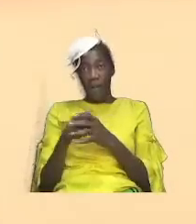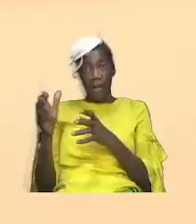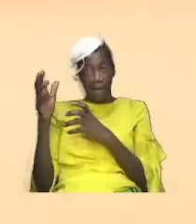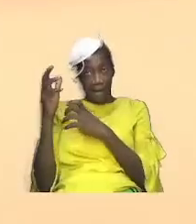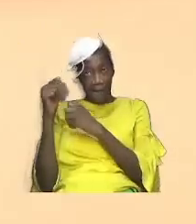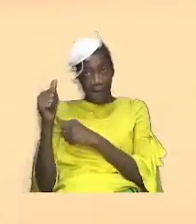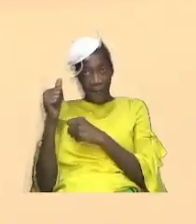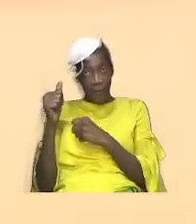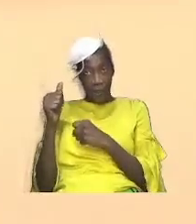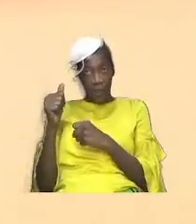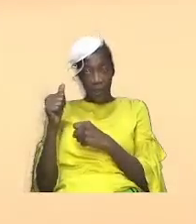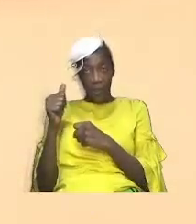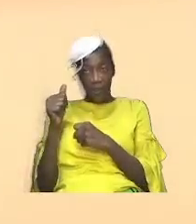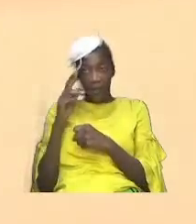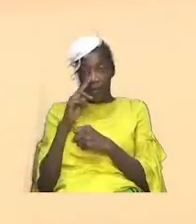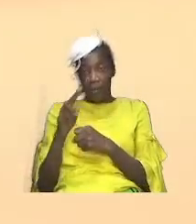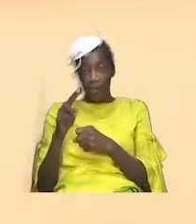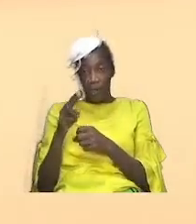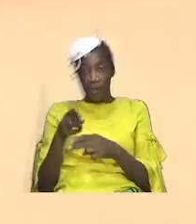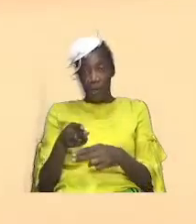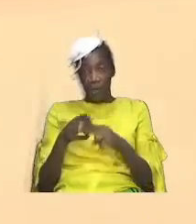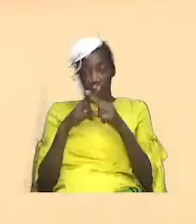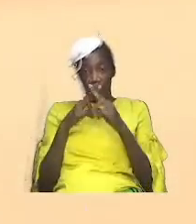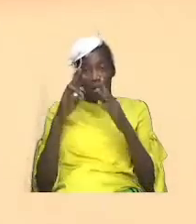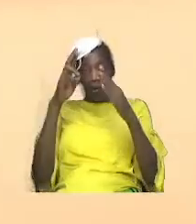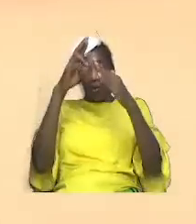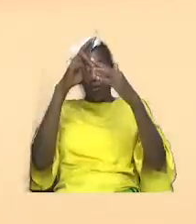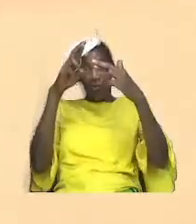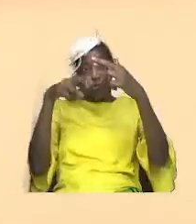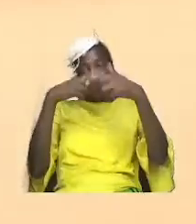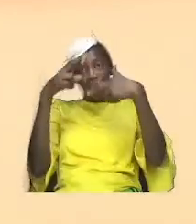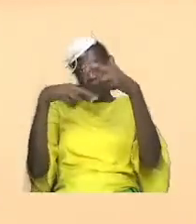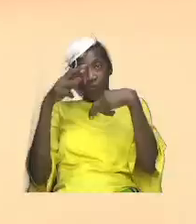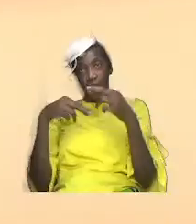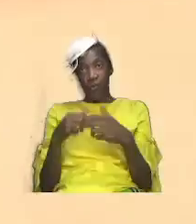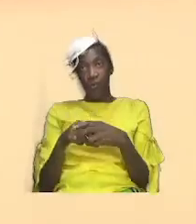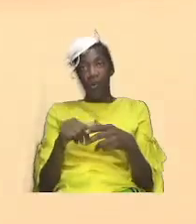expected to be on the honor roll is not going to be there.